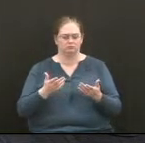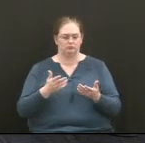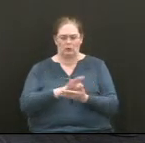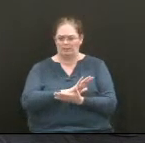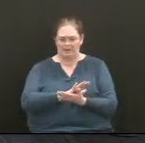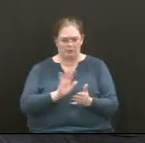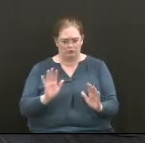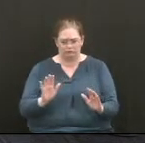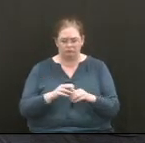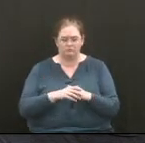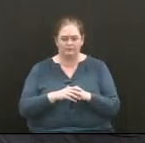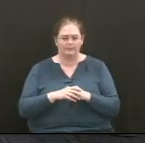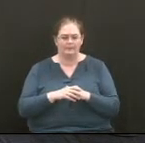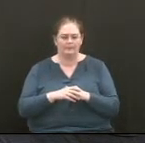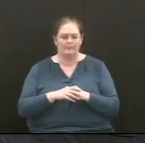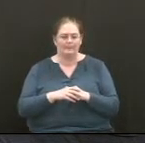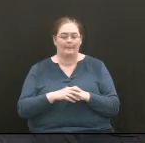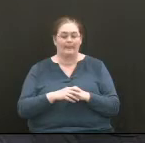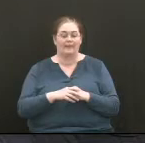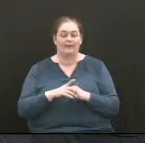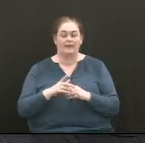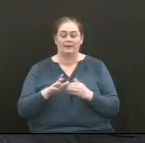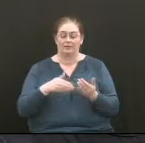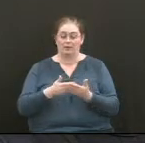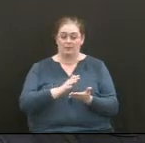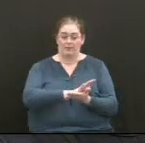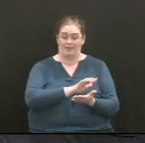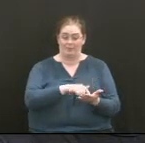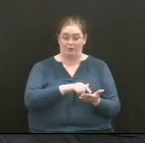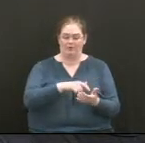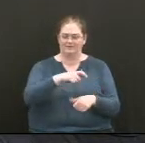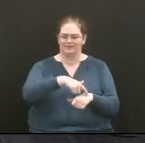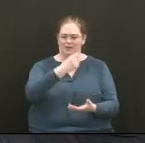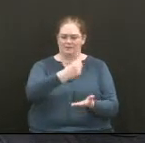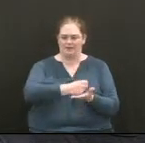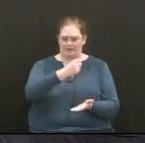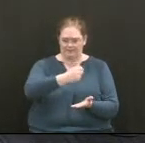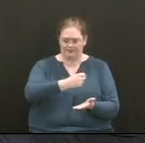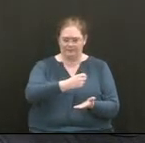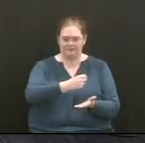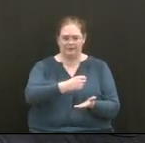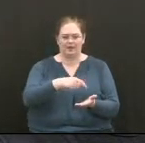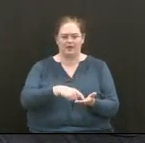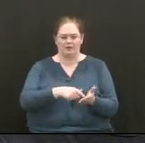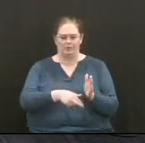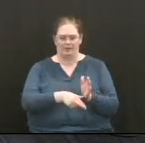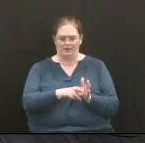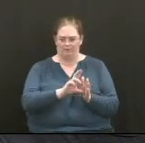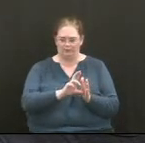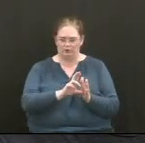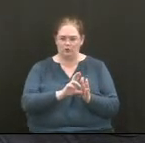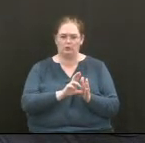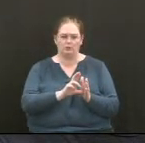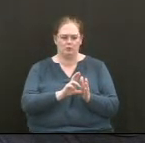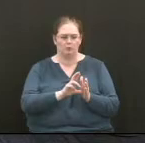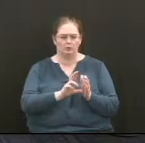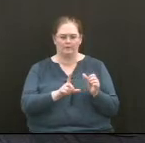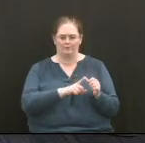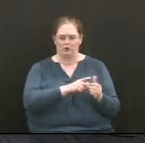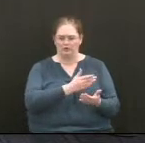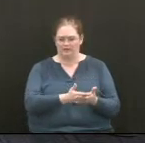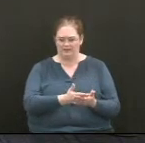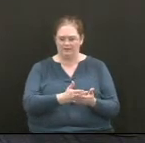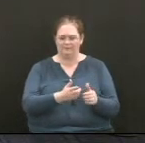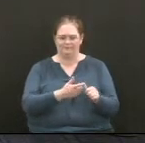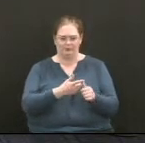or on paper, if it's coming in on paper, it's time stamped, and they're being reviewed, you know, kind of first in,